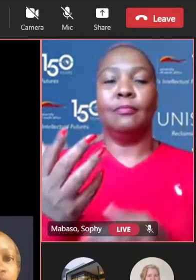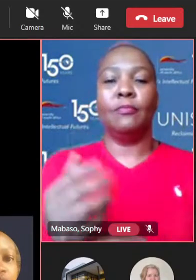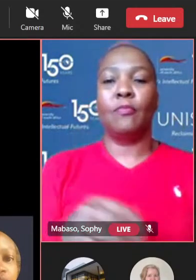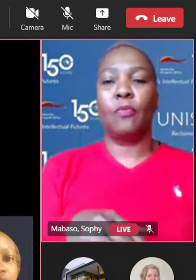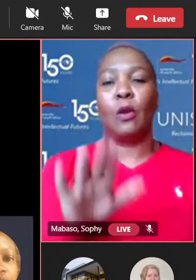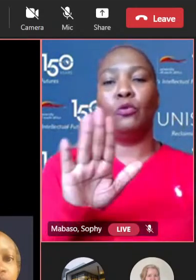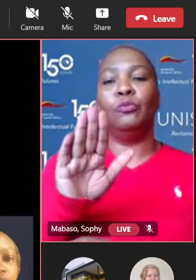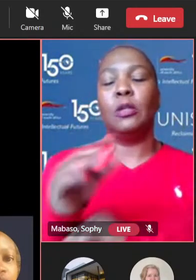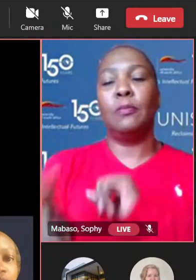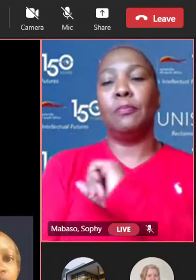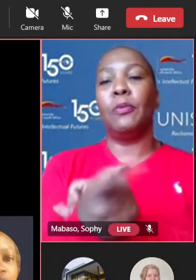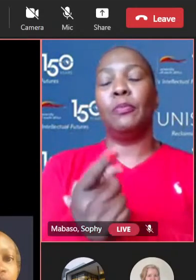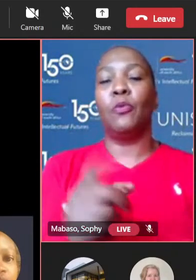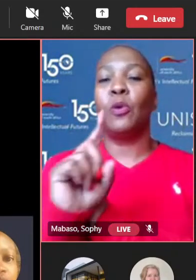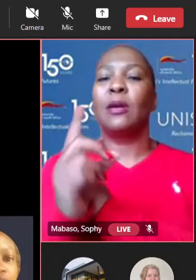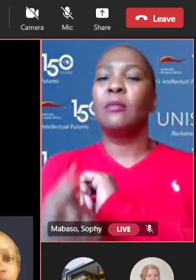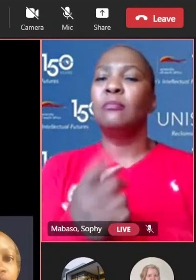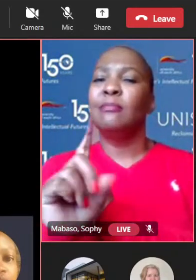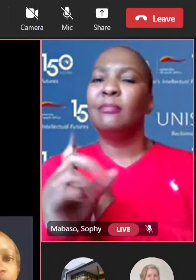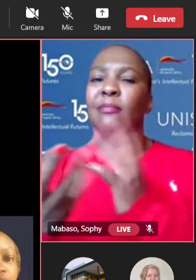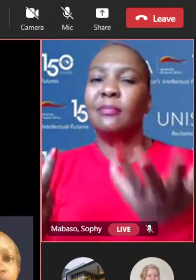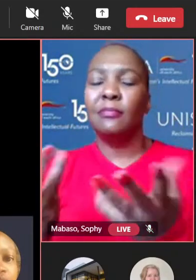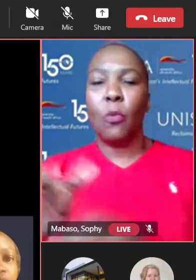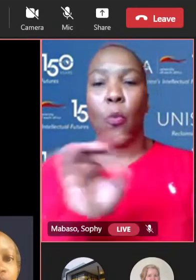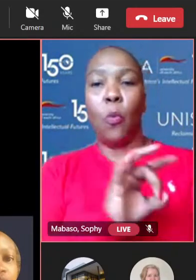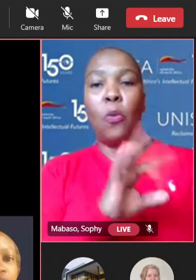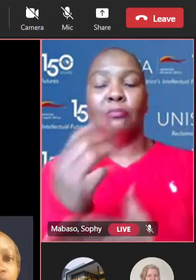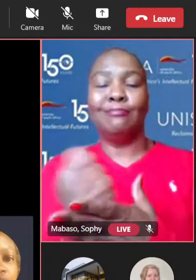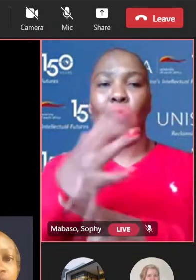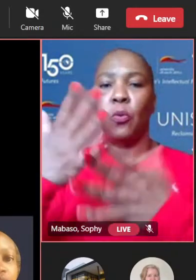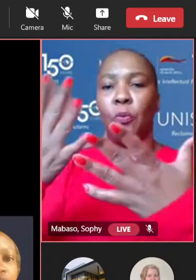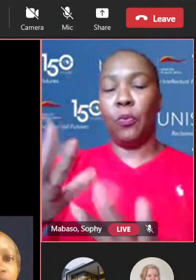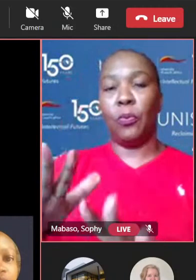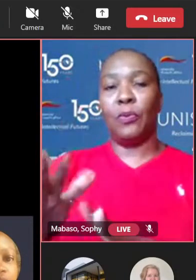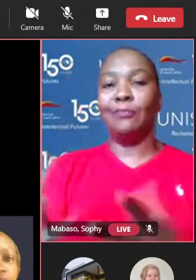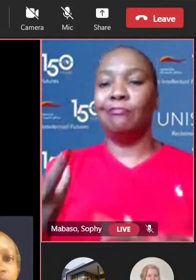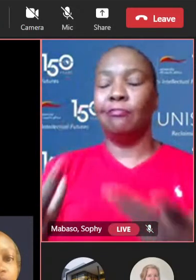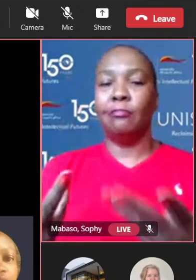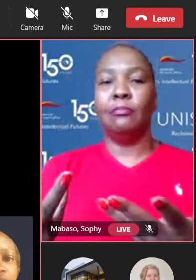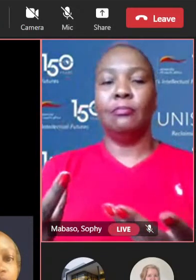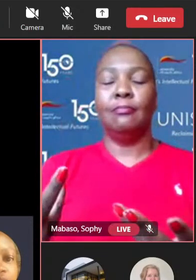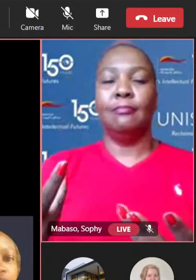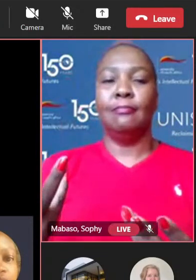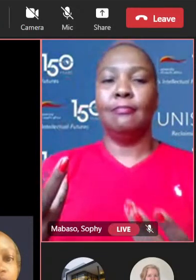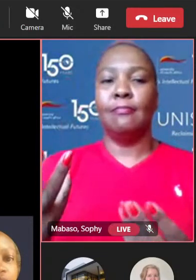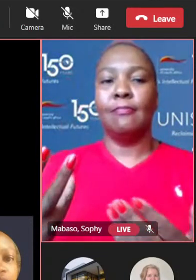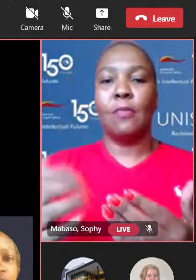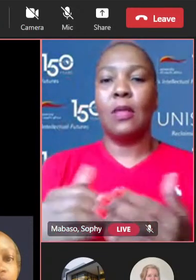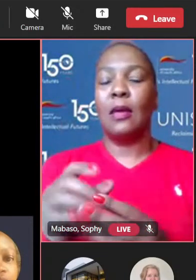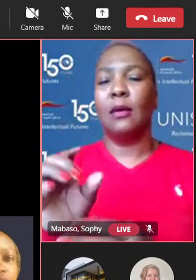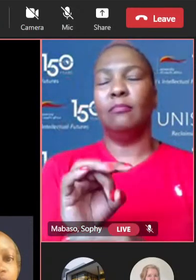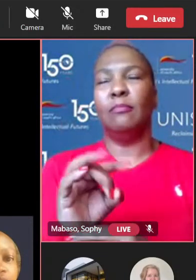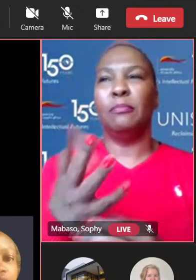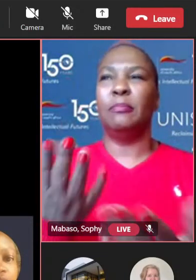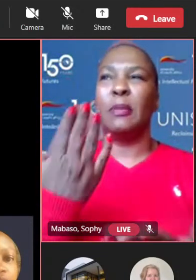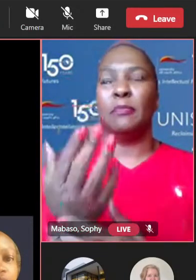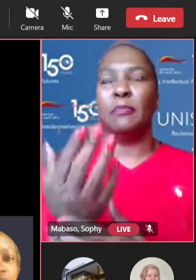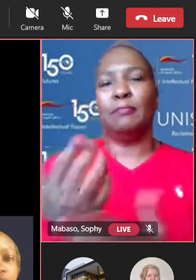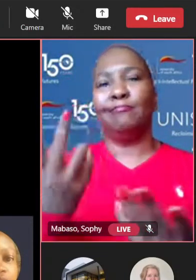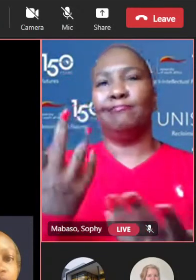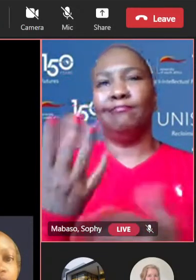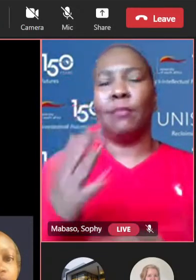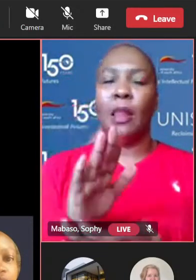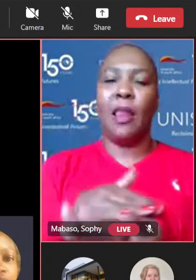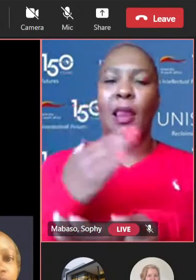automatically. What happens here is that once you've registered, after a while, maybe from late